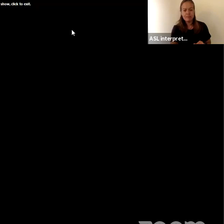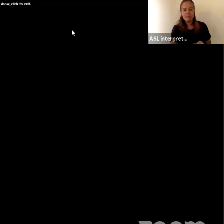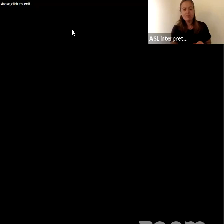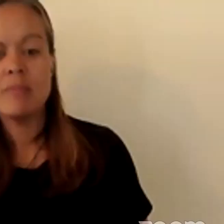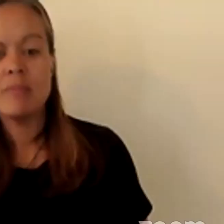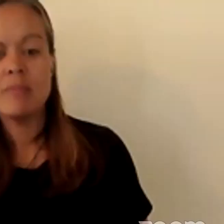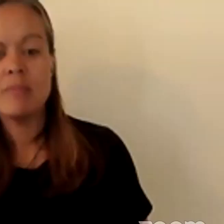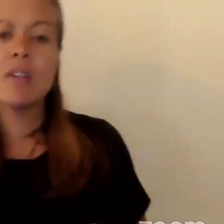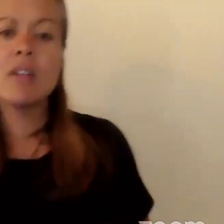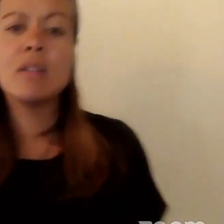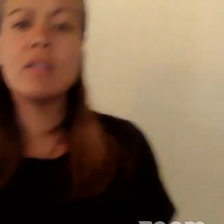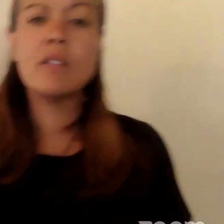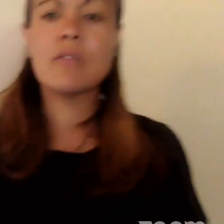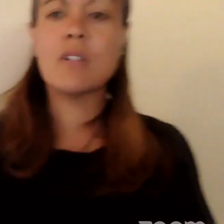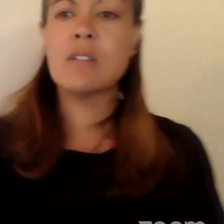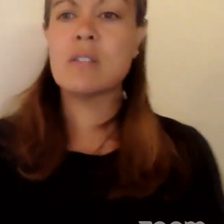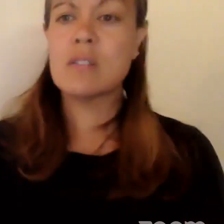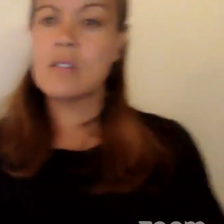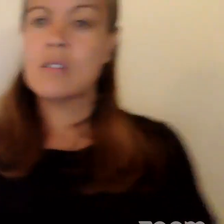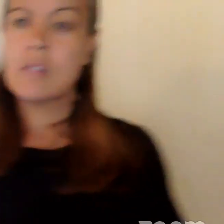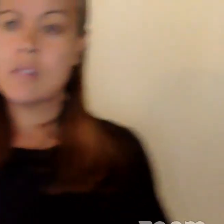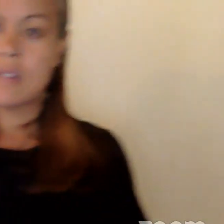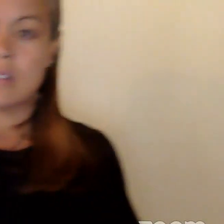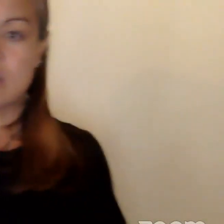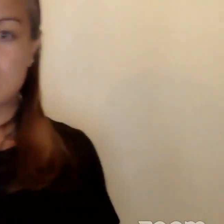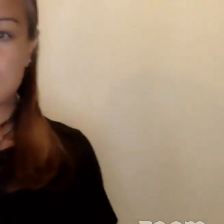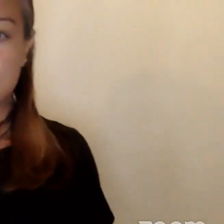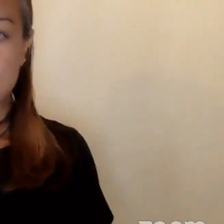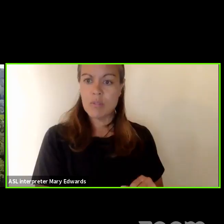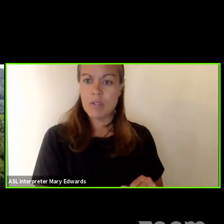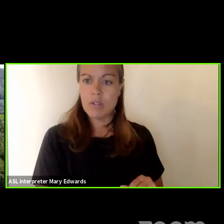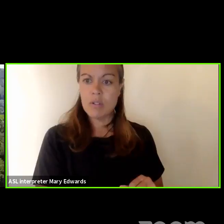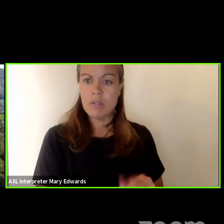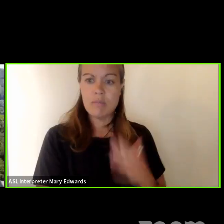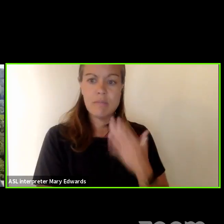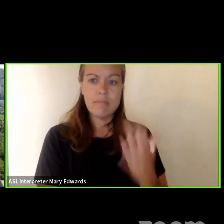thank you